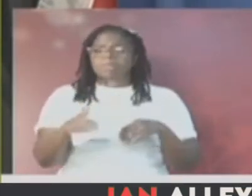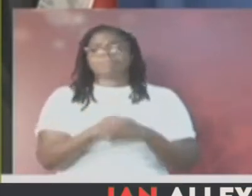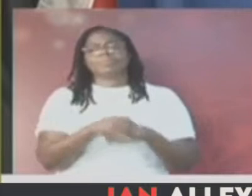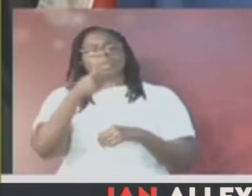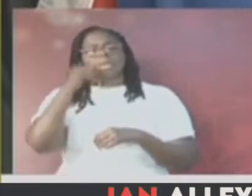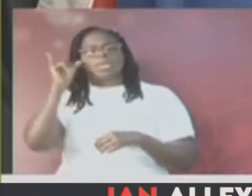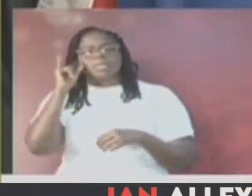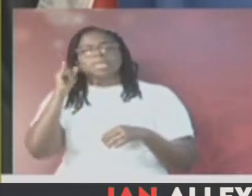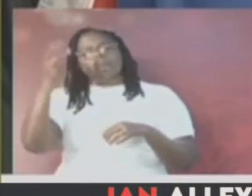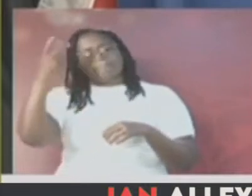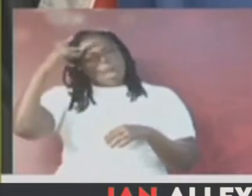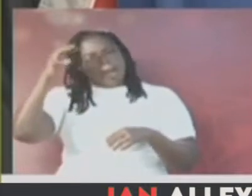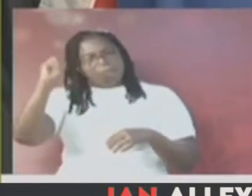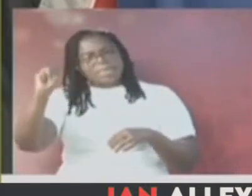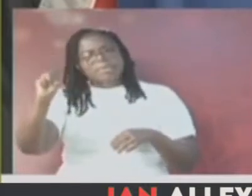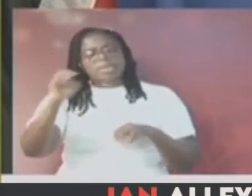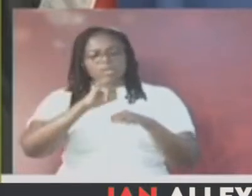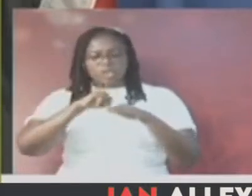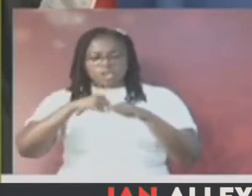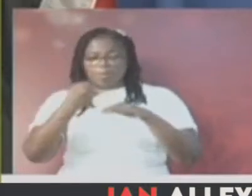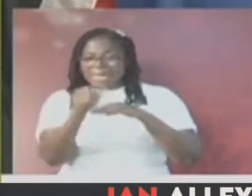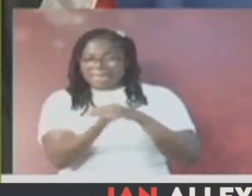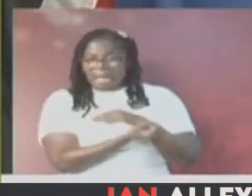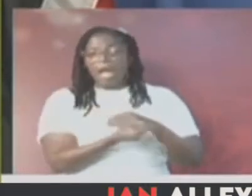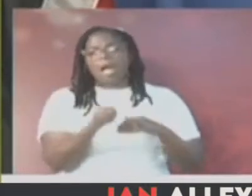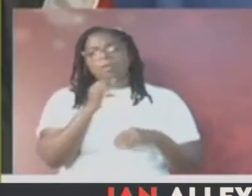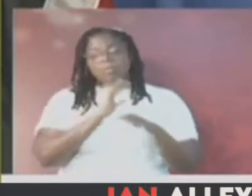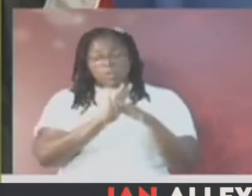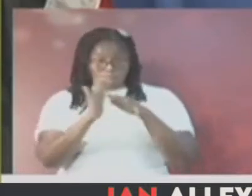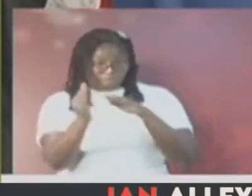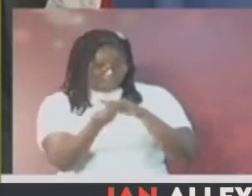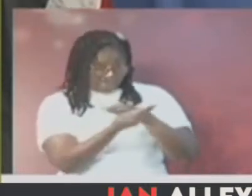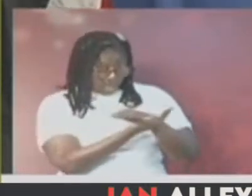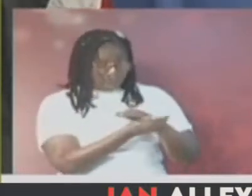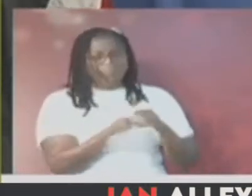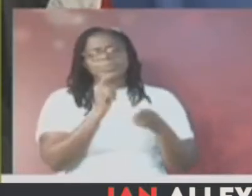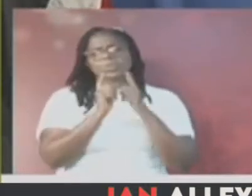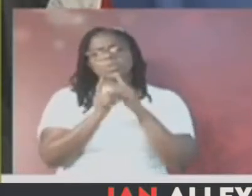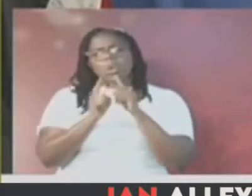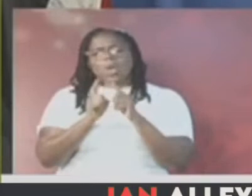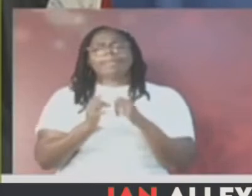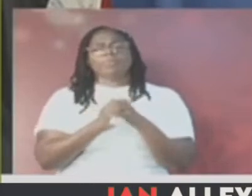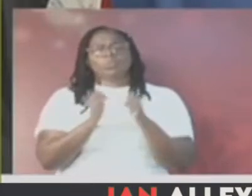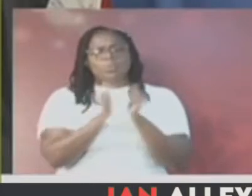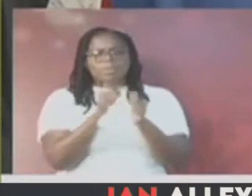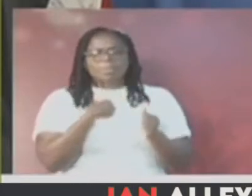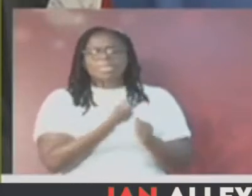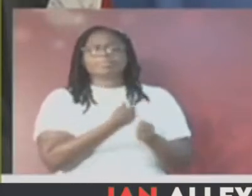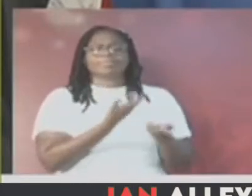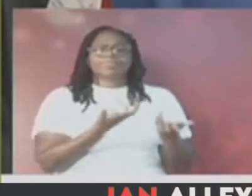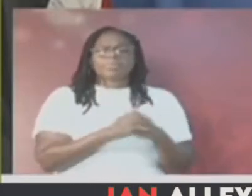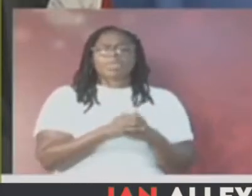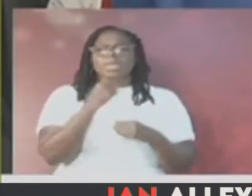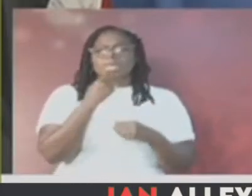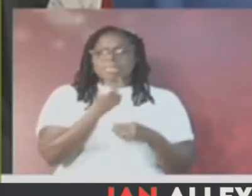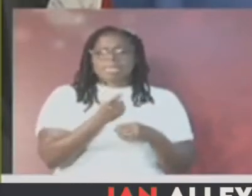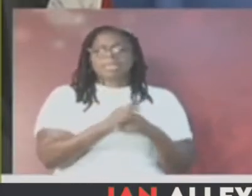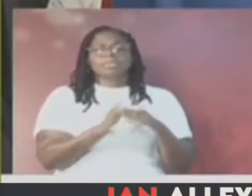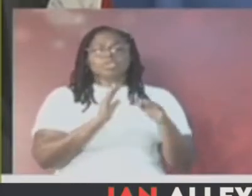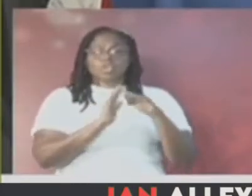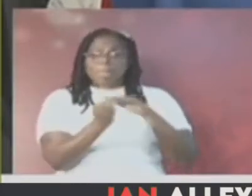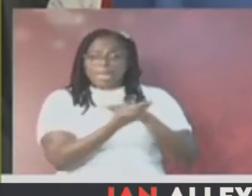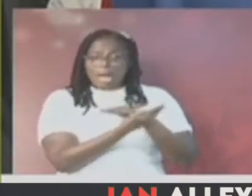of informing me that I think sometime today, Jamaica will put Trinidad and Tobago